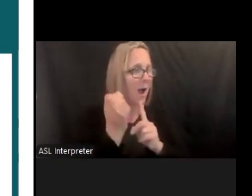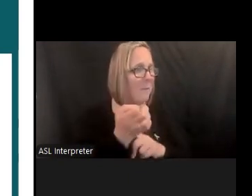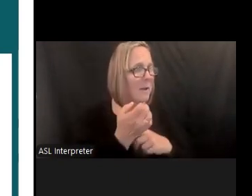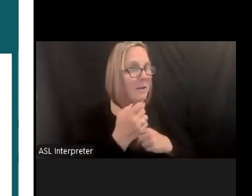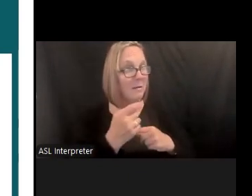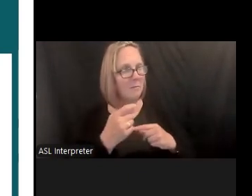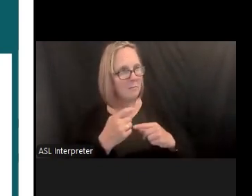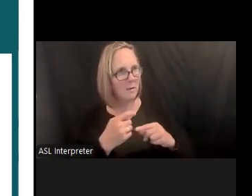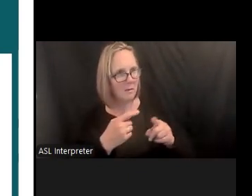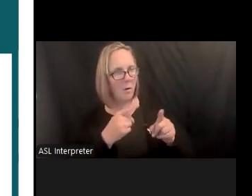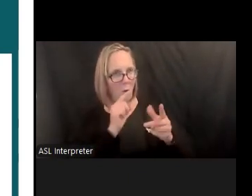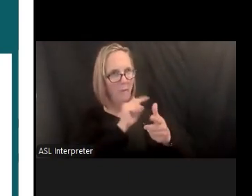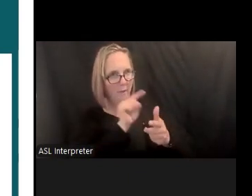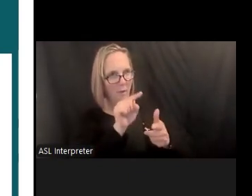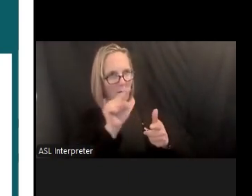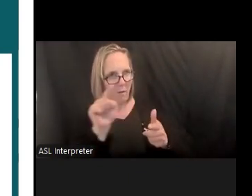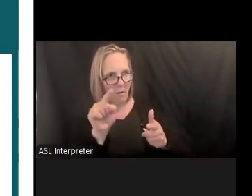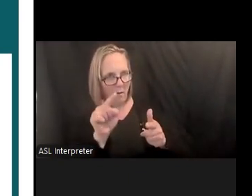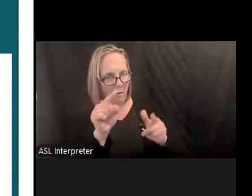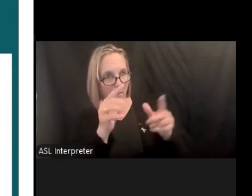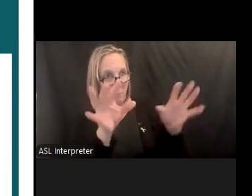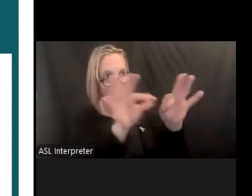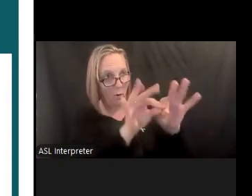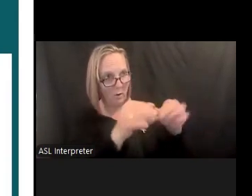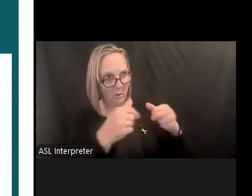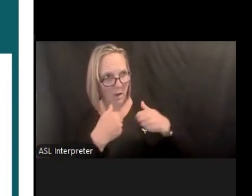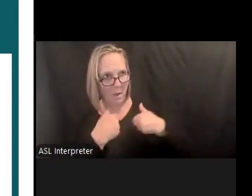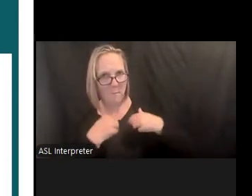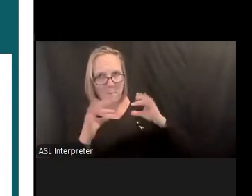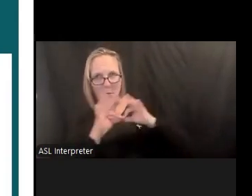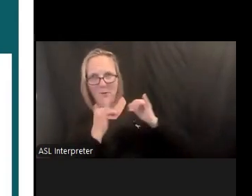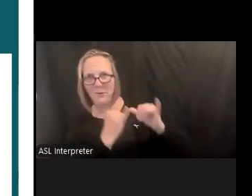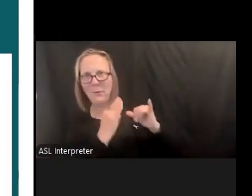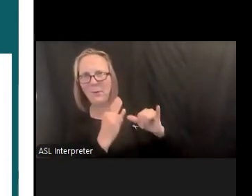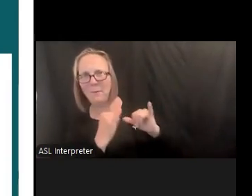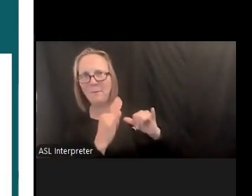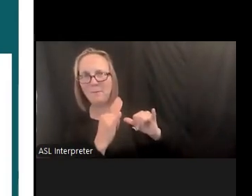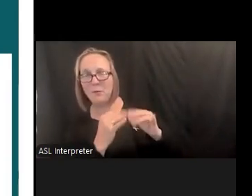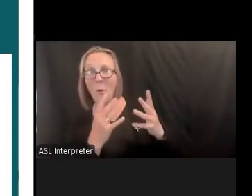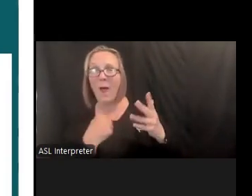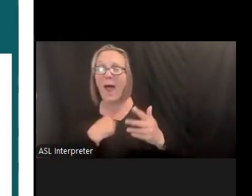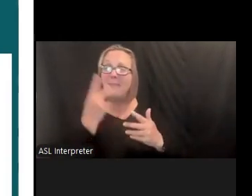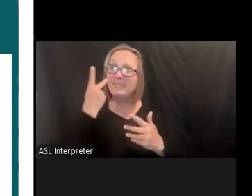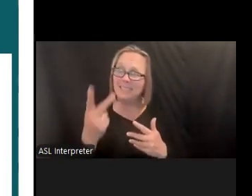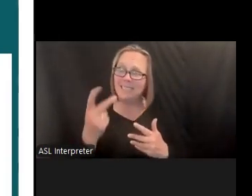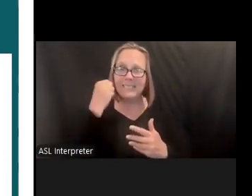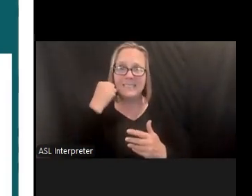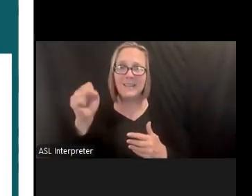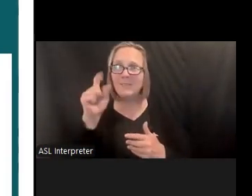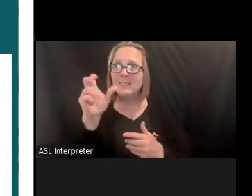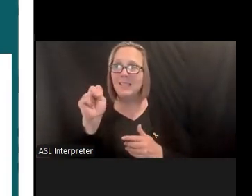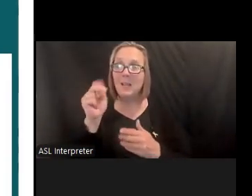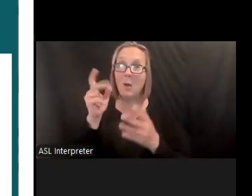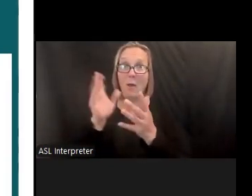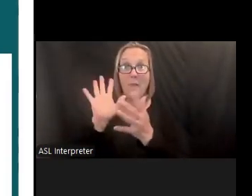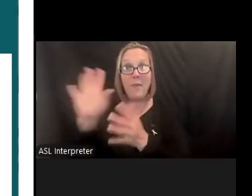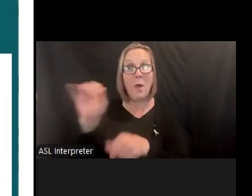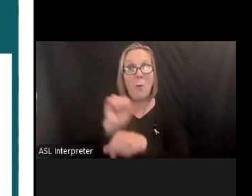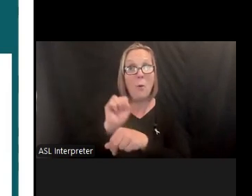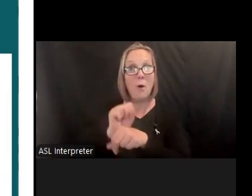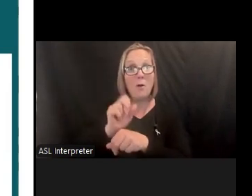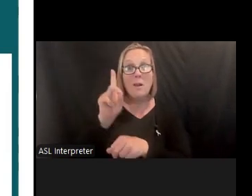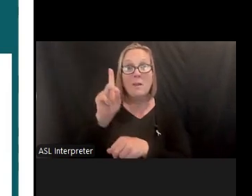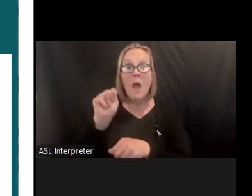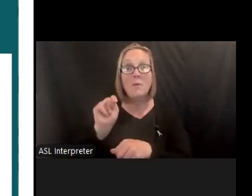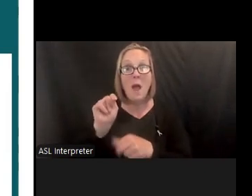me. And nothing could have convinced me more than what Silverstein has done with downtown Manhattan. I'm not going to